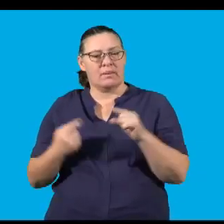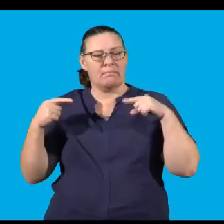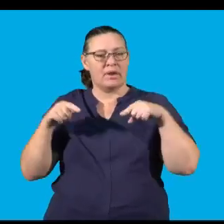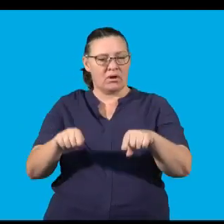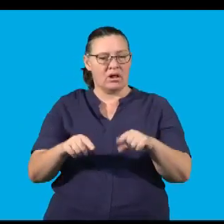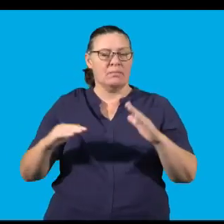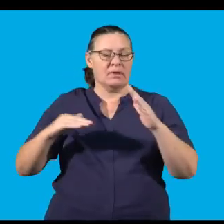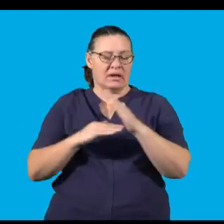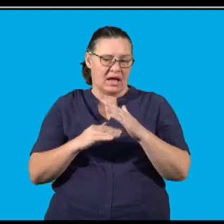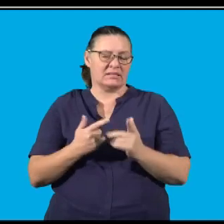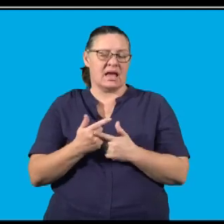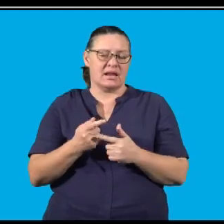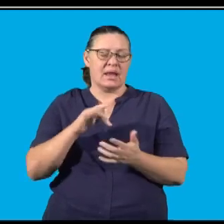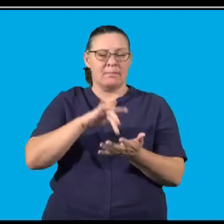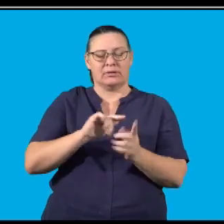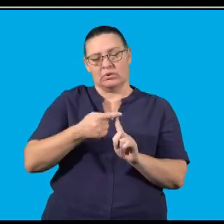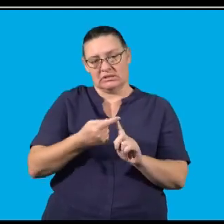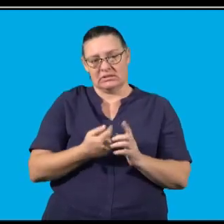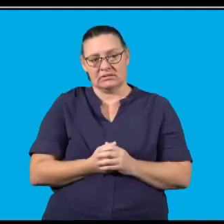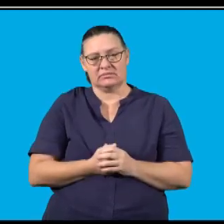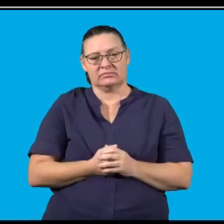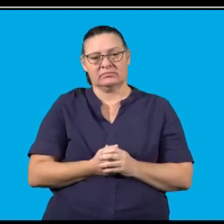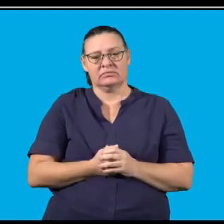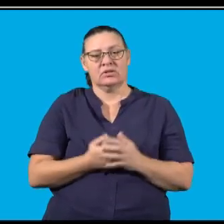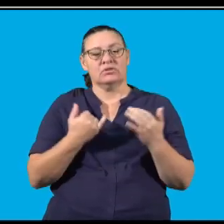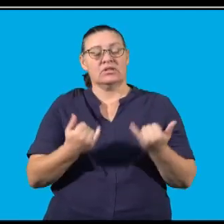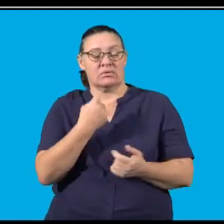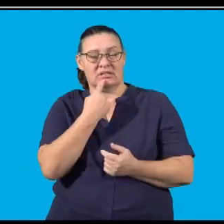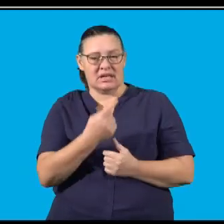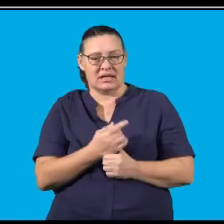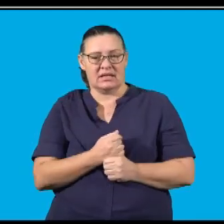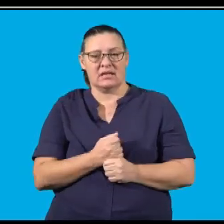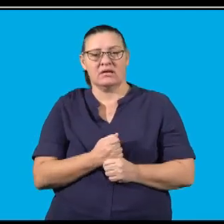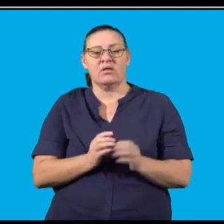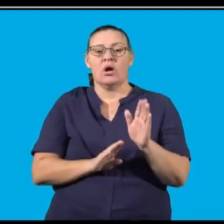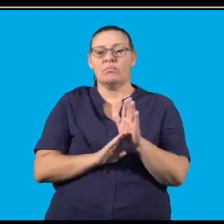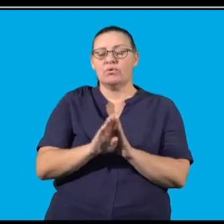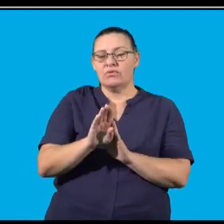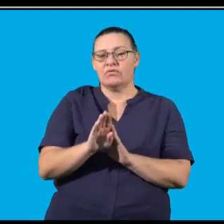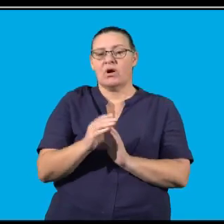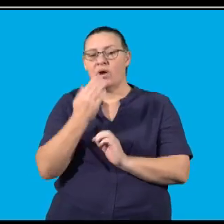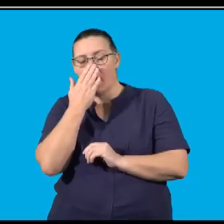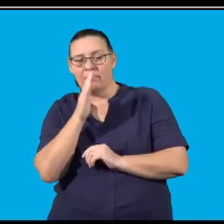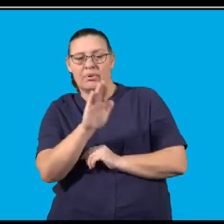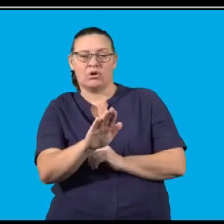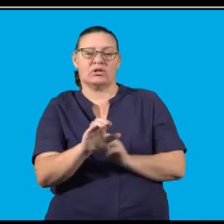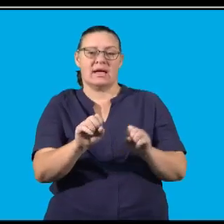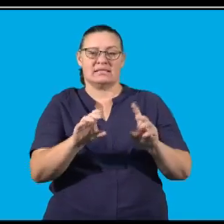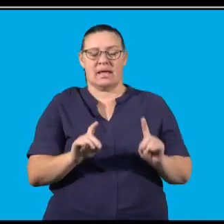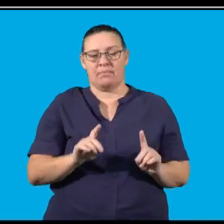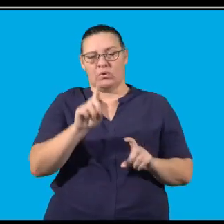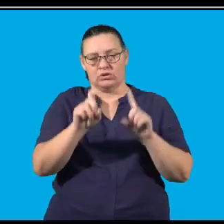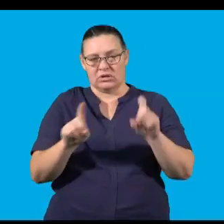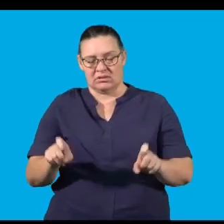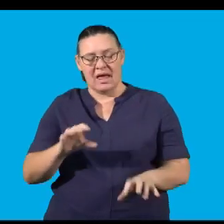perpendicular lines, and finding midpoints are key things that we continue. Today, really, as I said, we're going to look at improving how we approach exam questions and